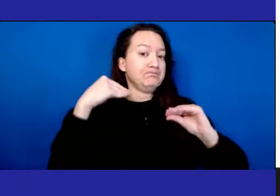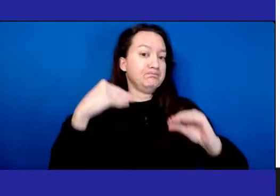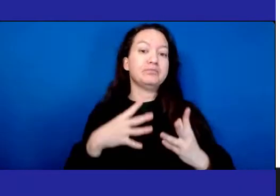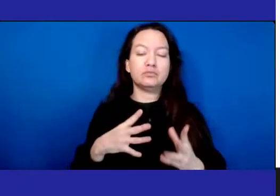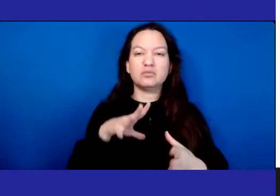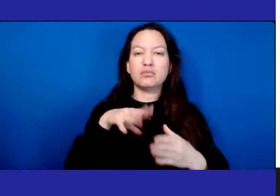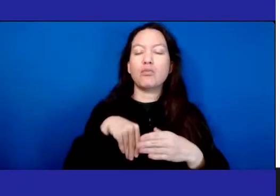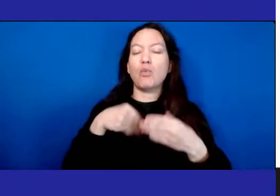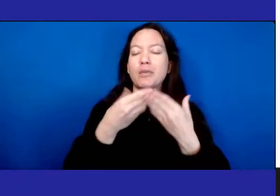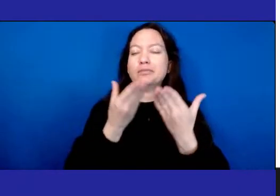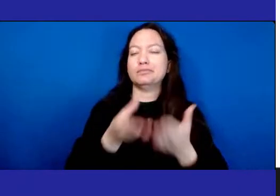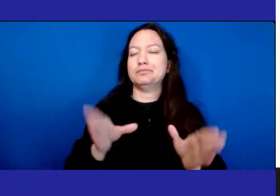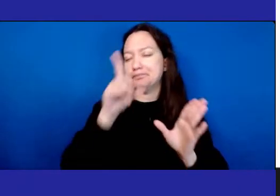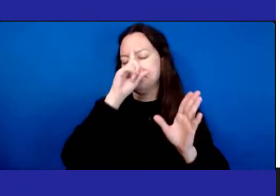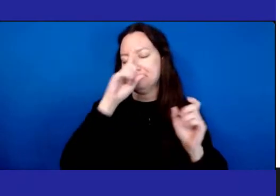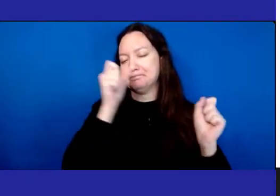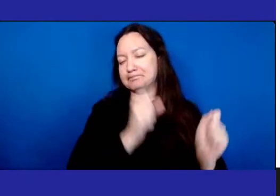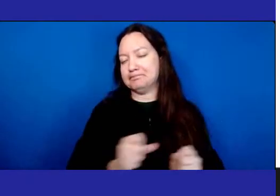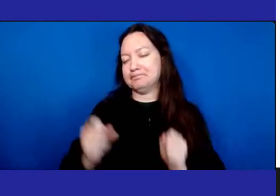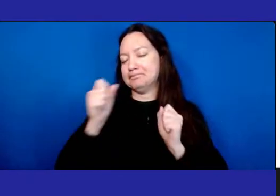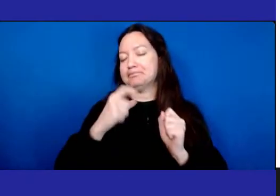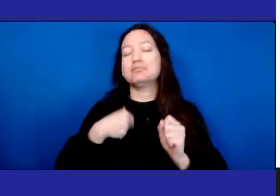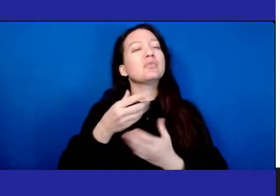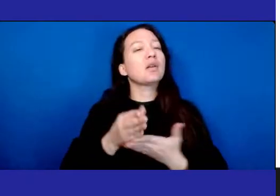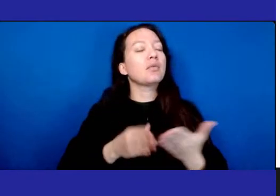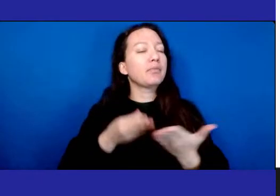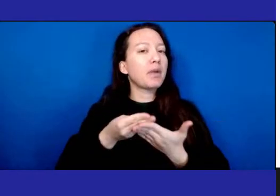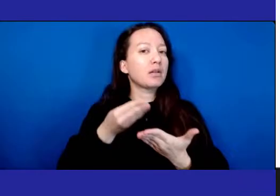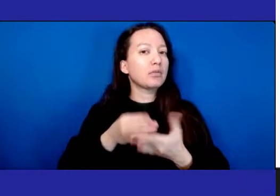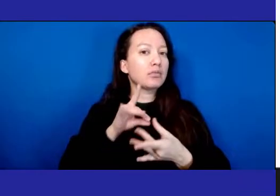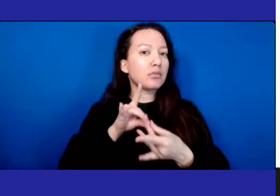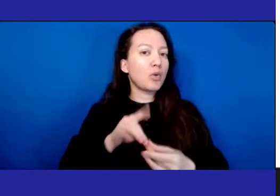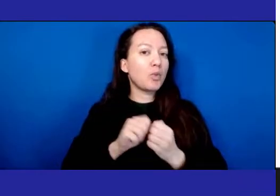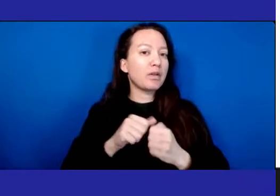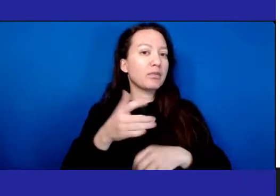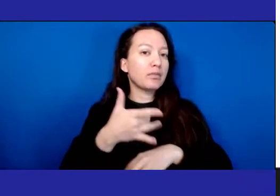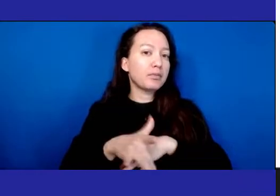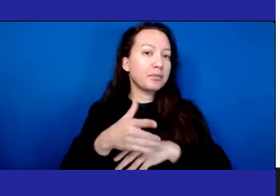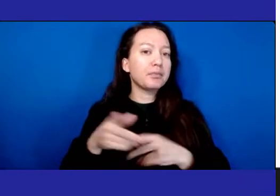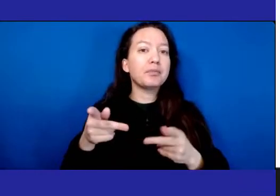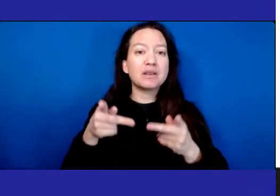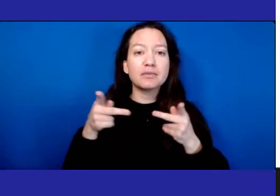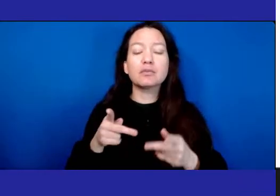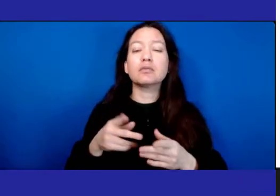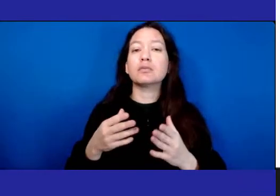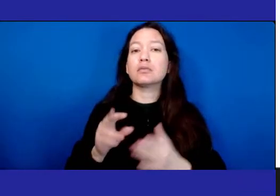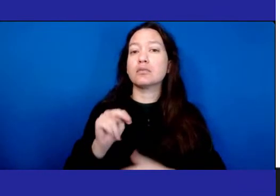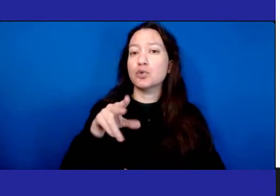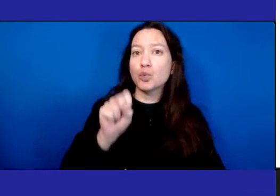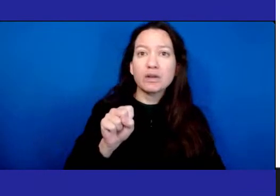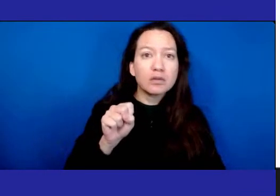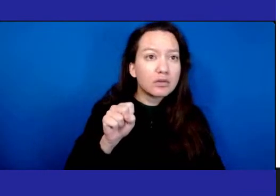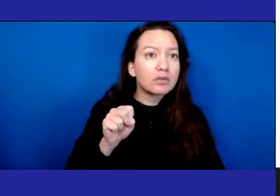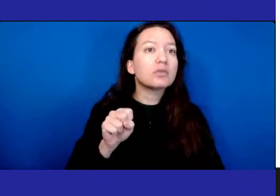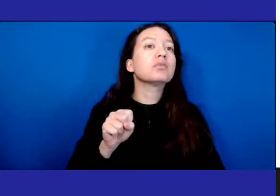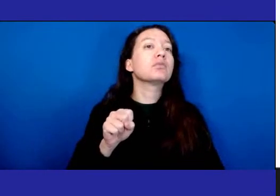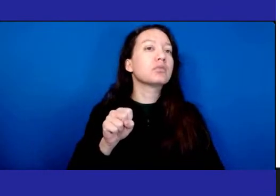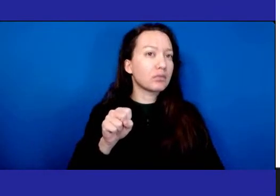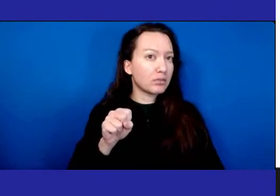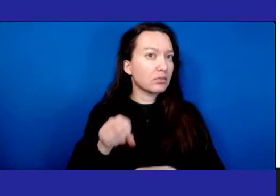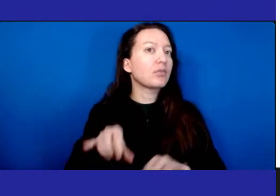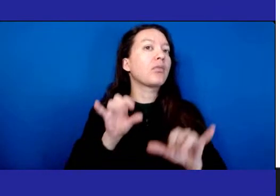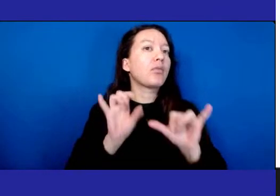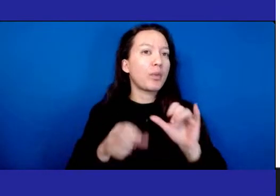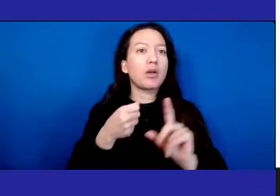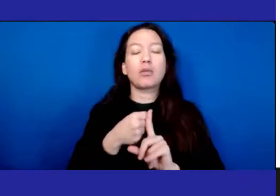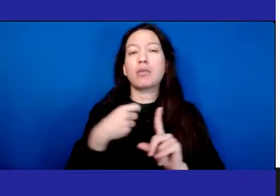broader strategy, and not to mention there is some funding associated with these slots. So the good news is these awards are permanent. They support expansion